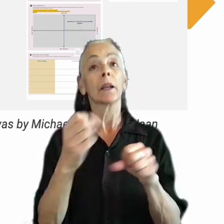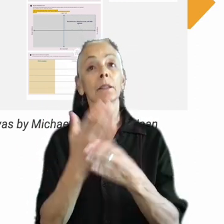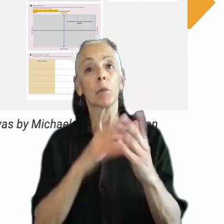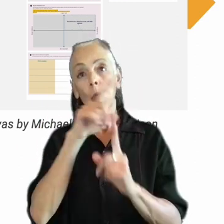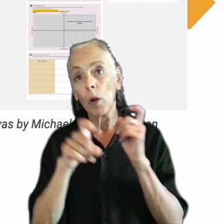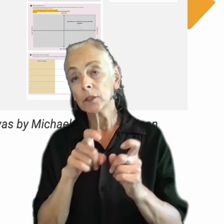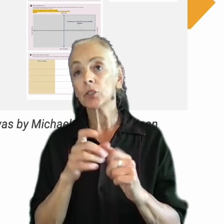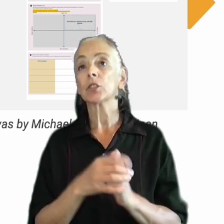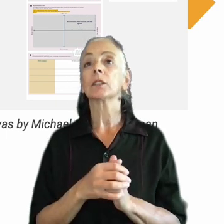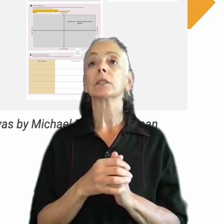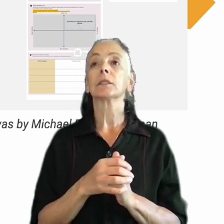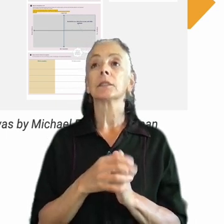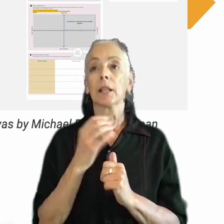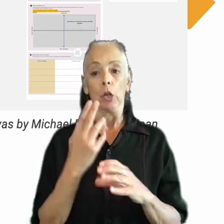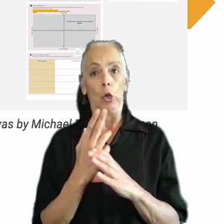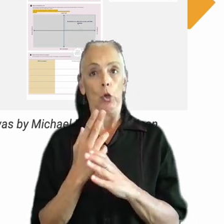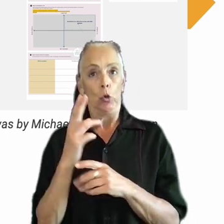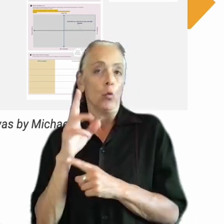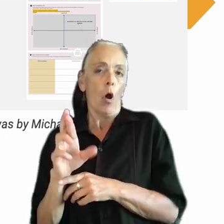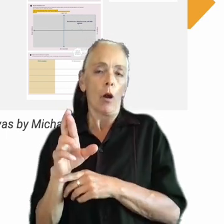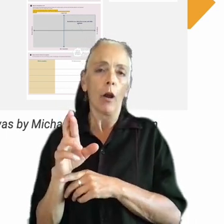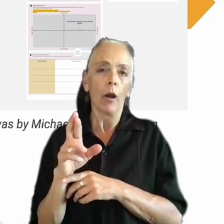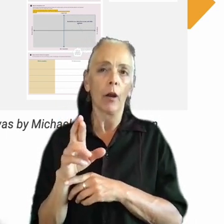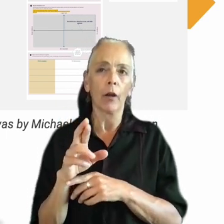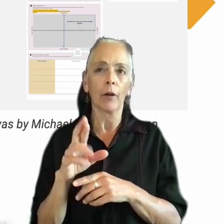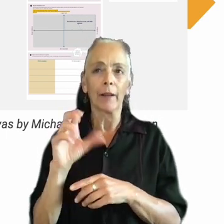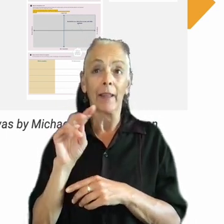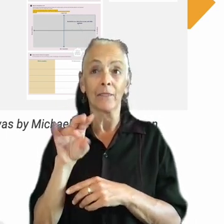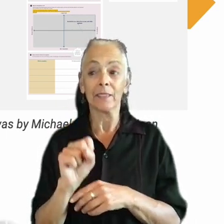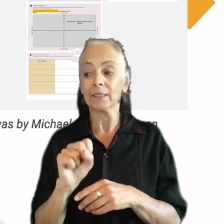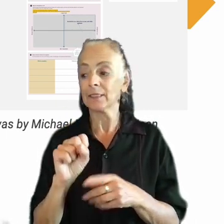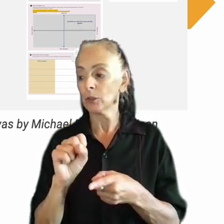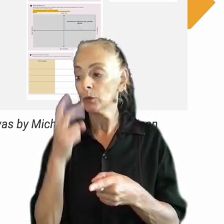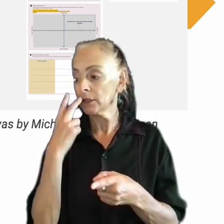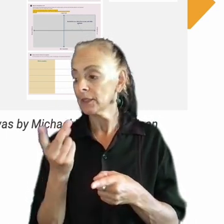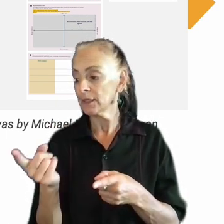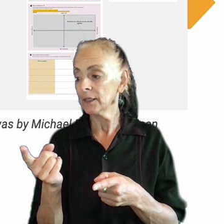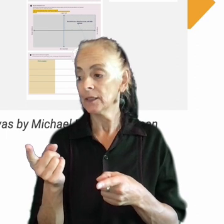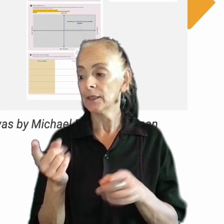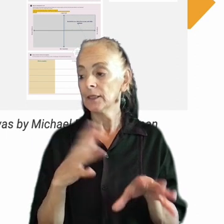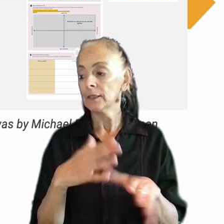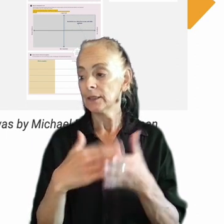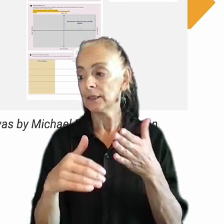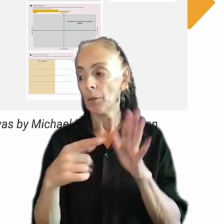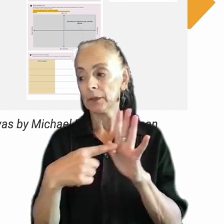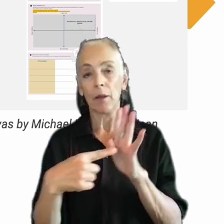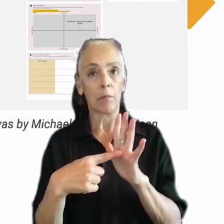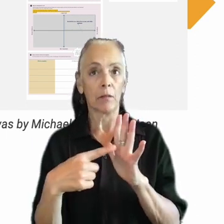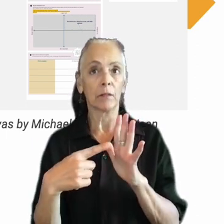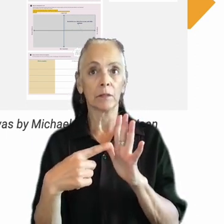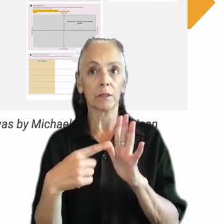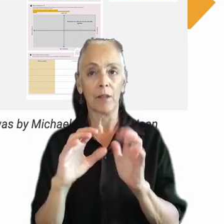screenshot uh and this user research kickoff canvas and i've just you can see here i've taken some examples of how